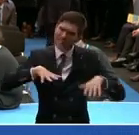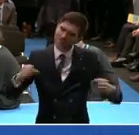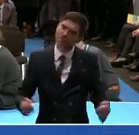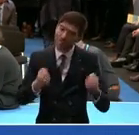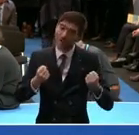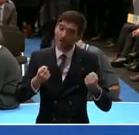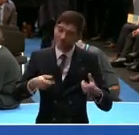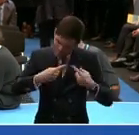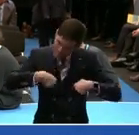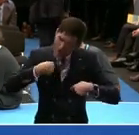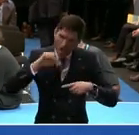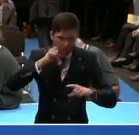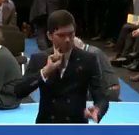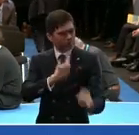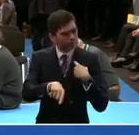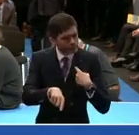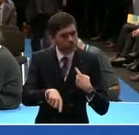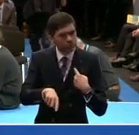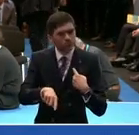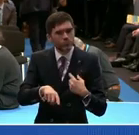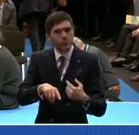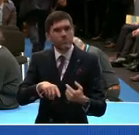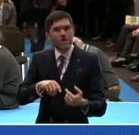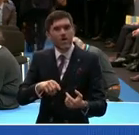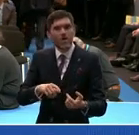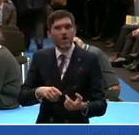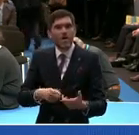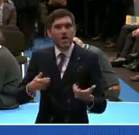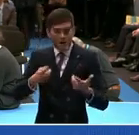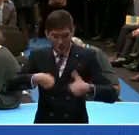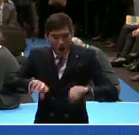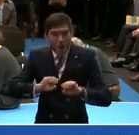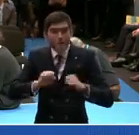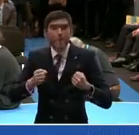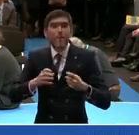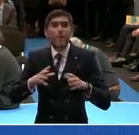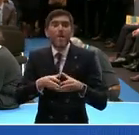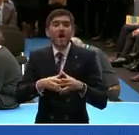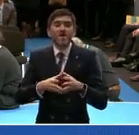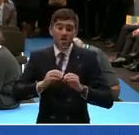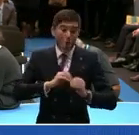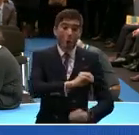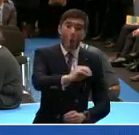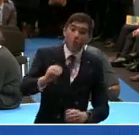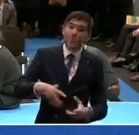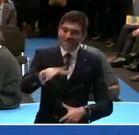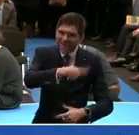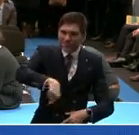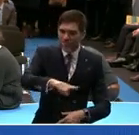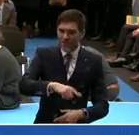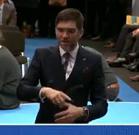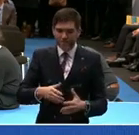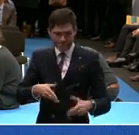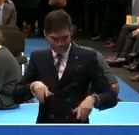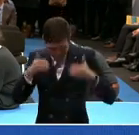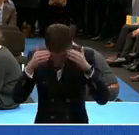strengthening, I will act. Our party owes it to our country to continue to confront these difficult decisions